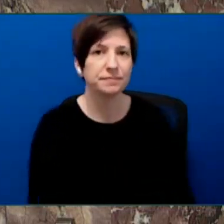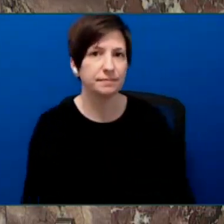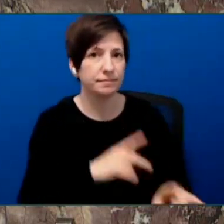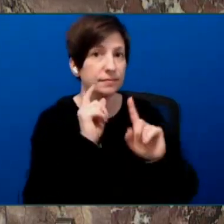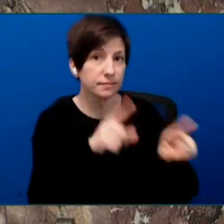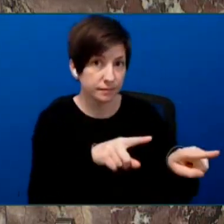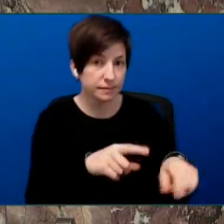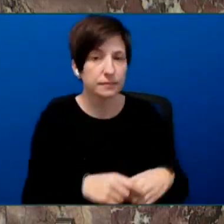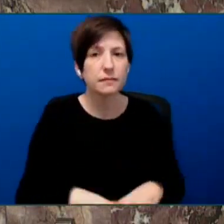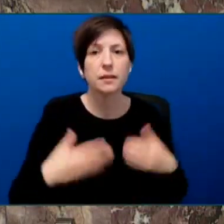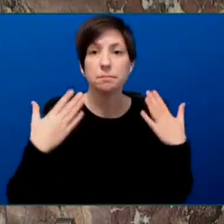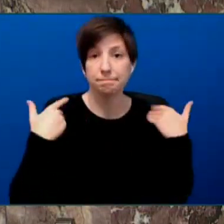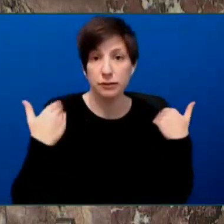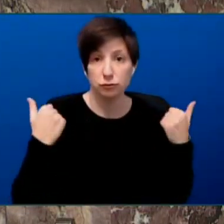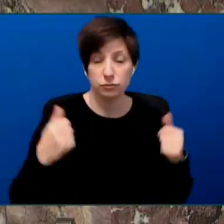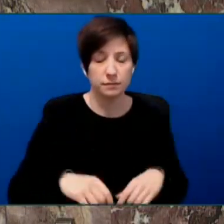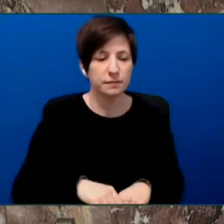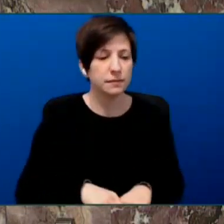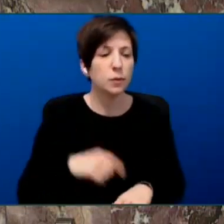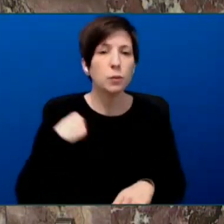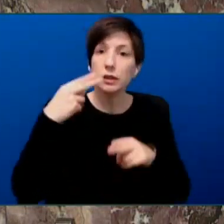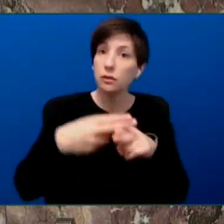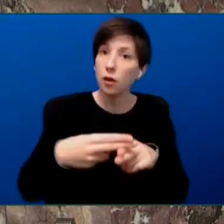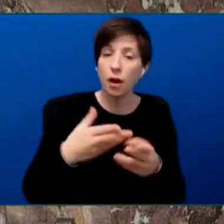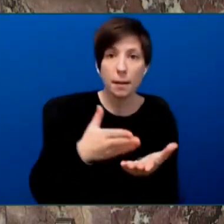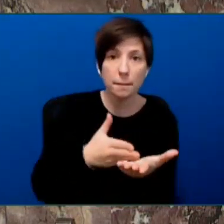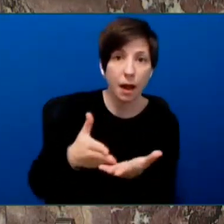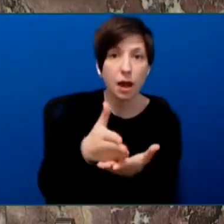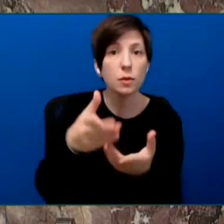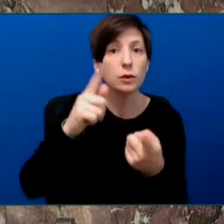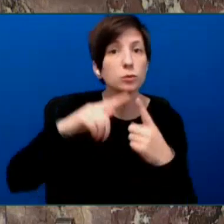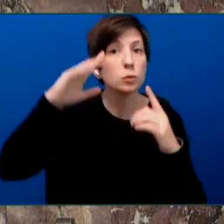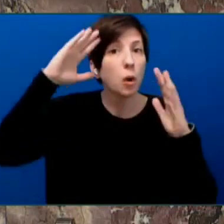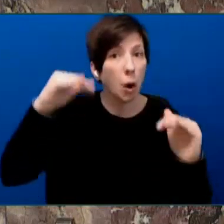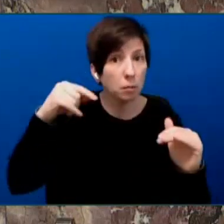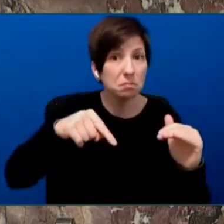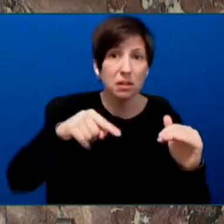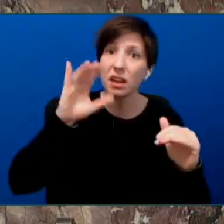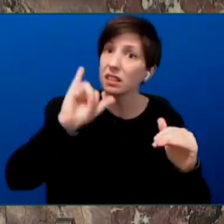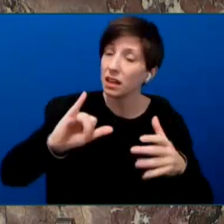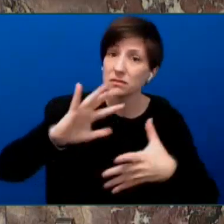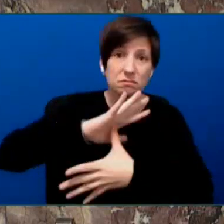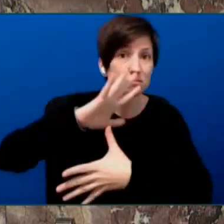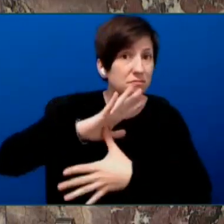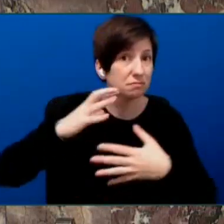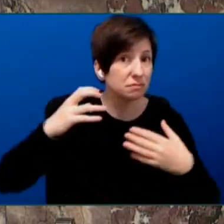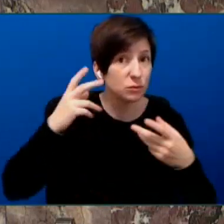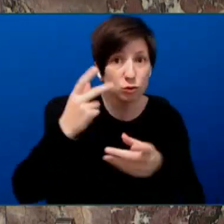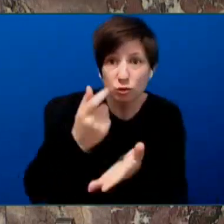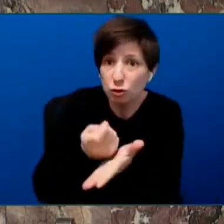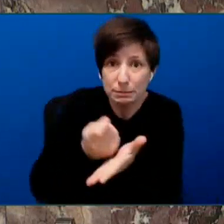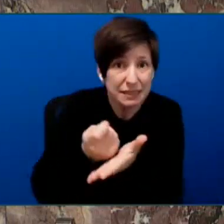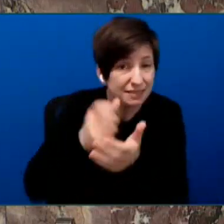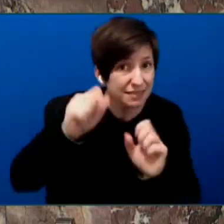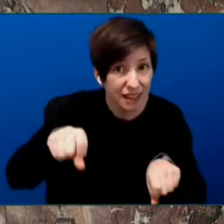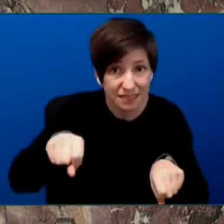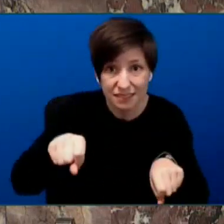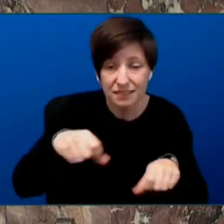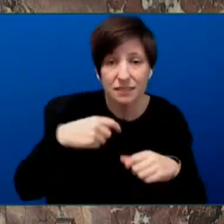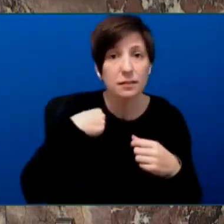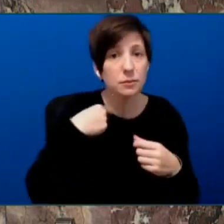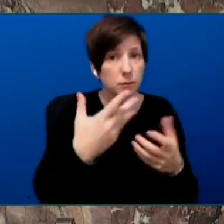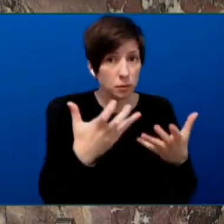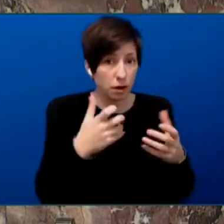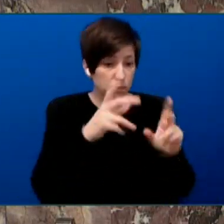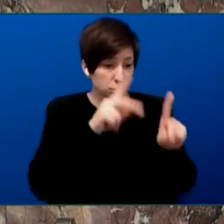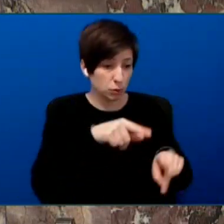all about treatment. It is all about supporting people where they are at on their journey to recovery. Since